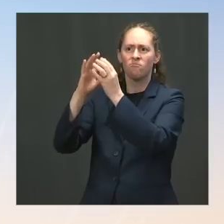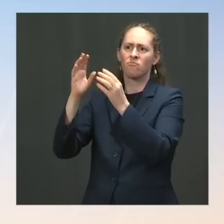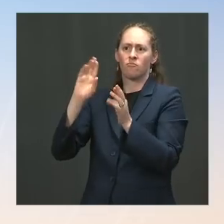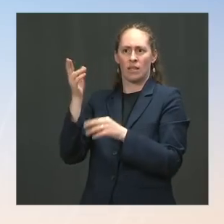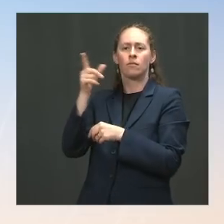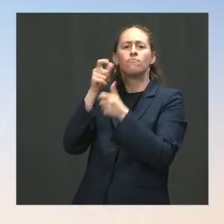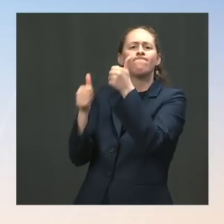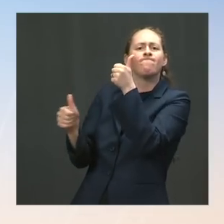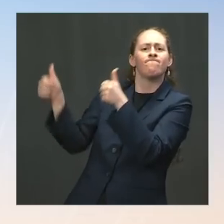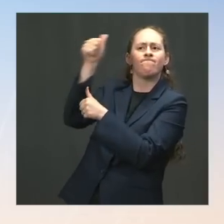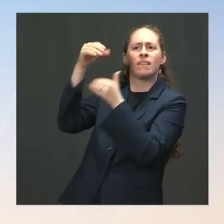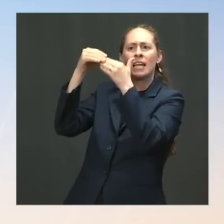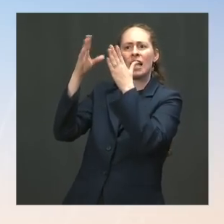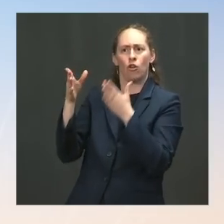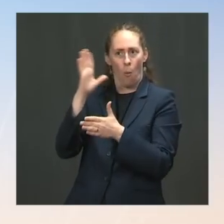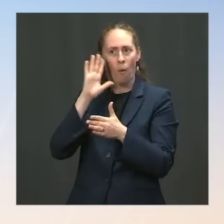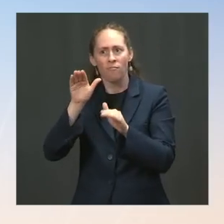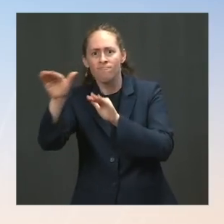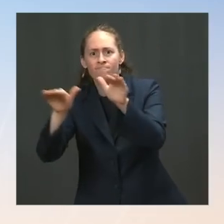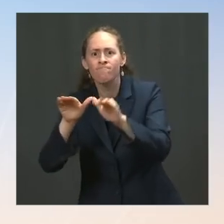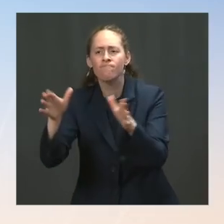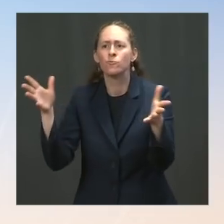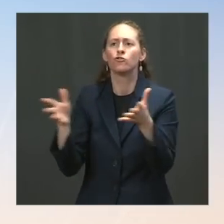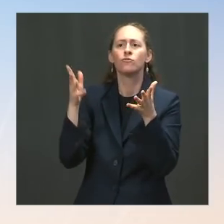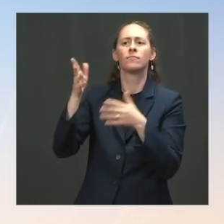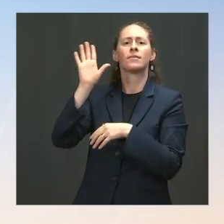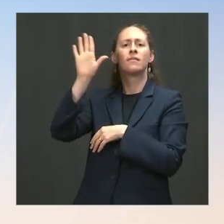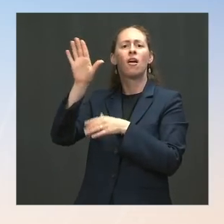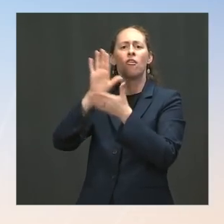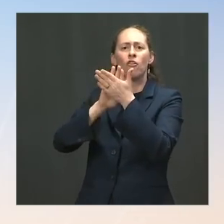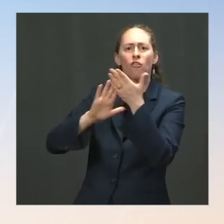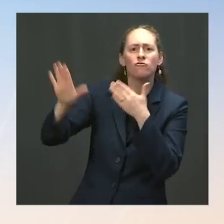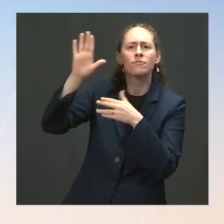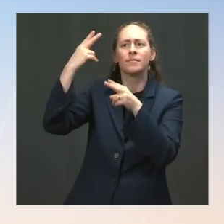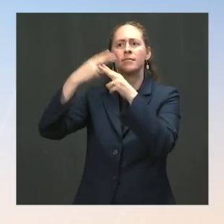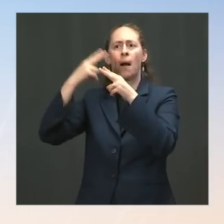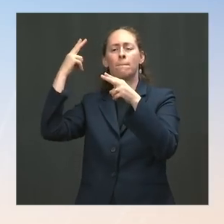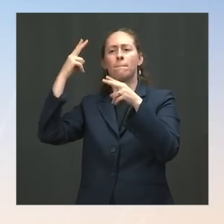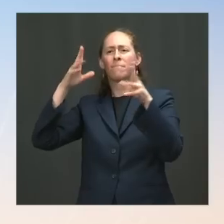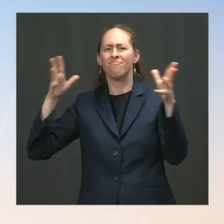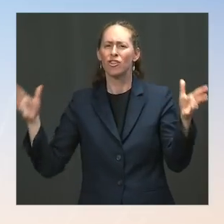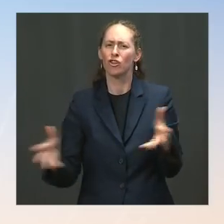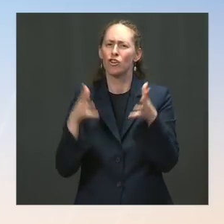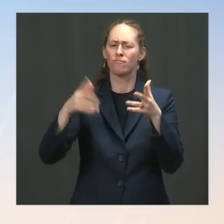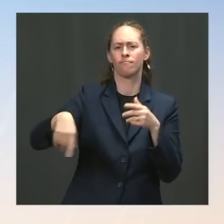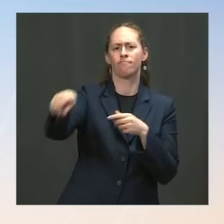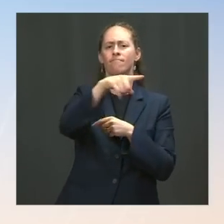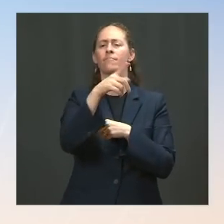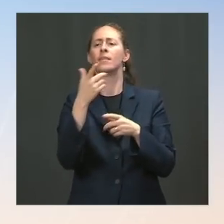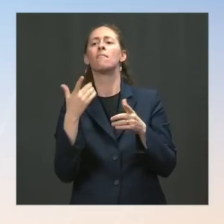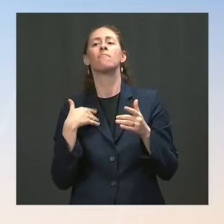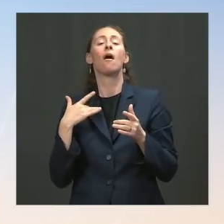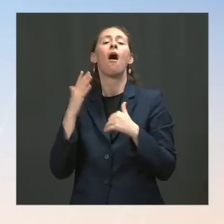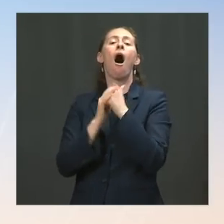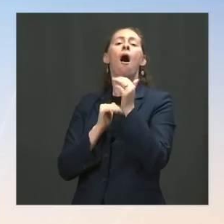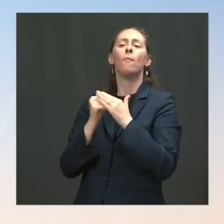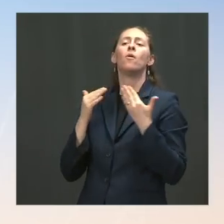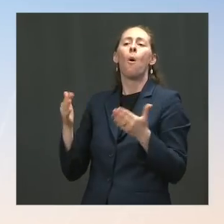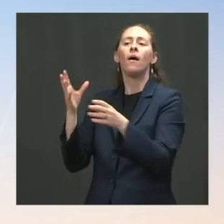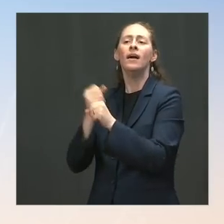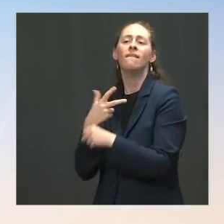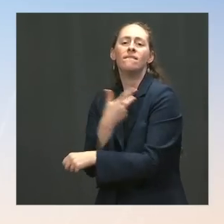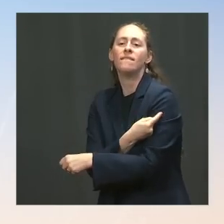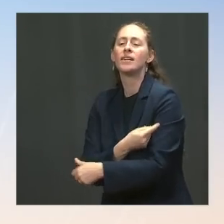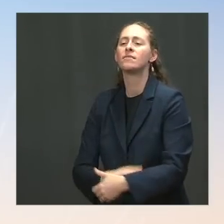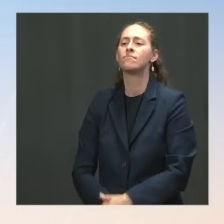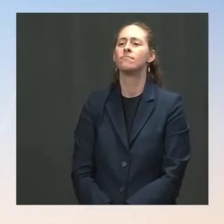community to build confidence in the community, the black community, so that they felt comfortable coming in. We're also setting up pop-up clinics in schools. You know, the